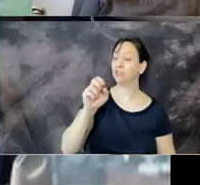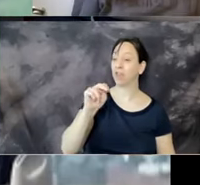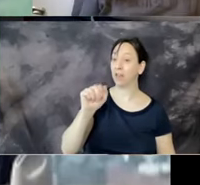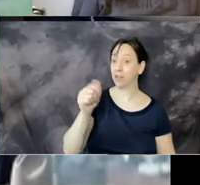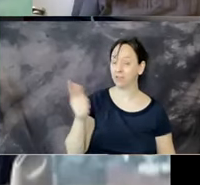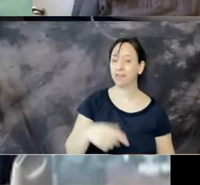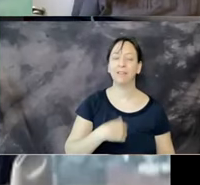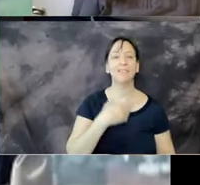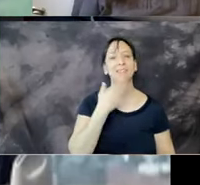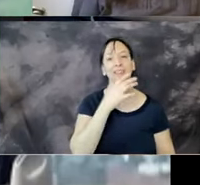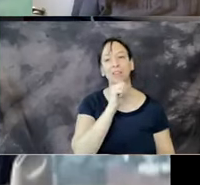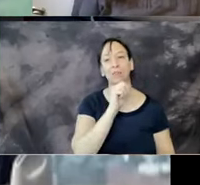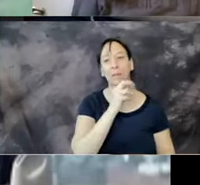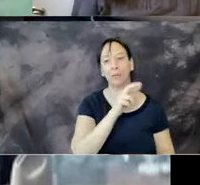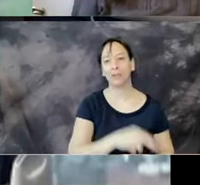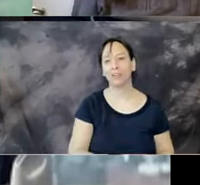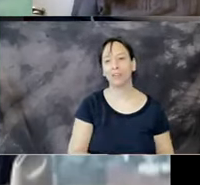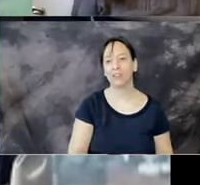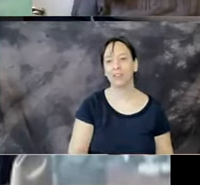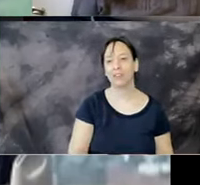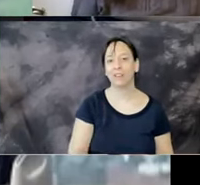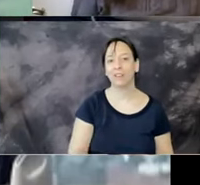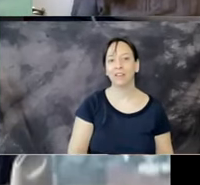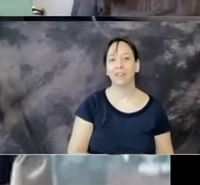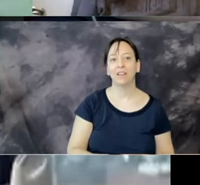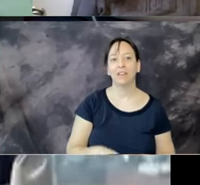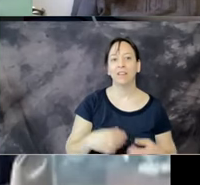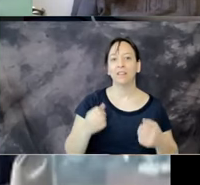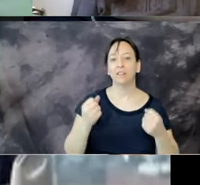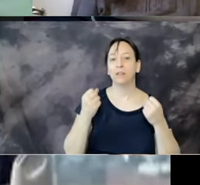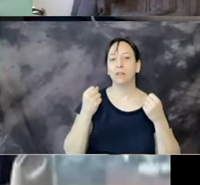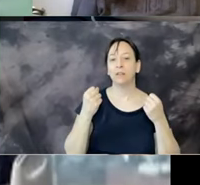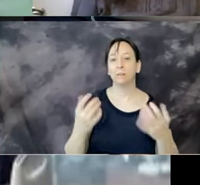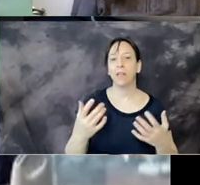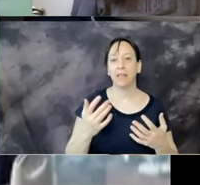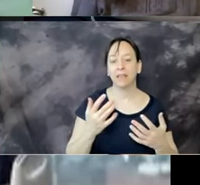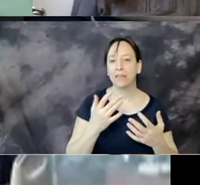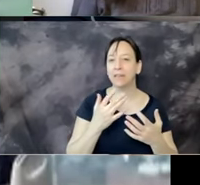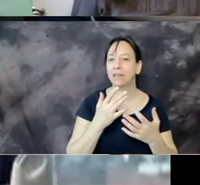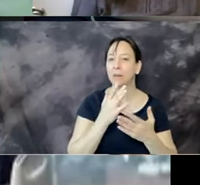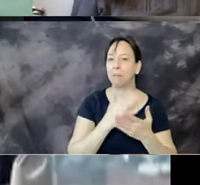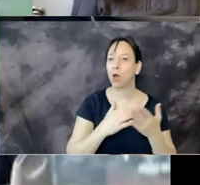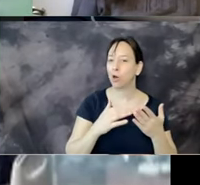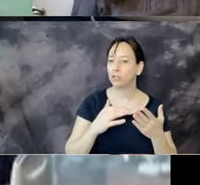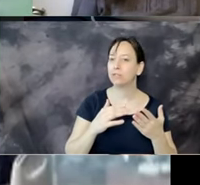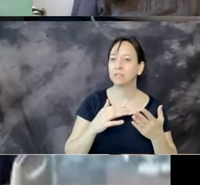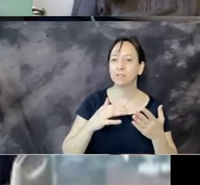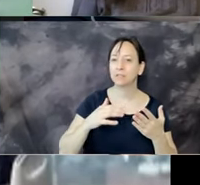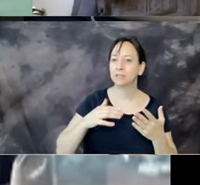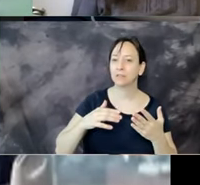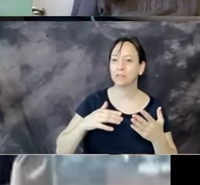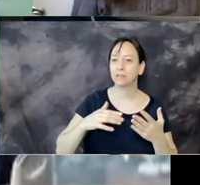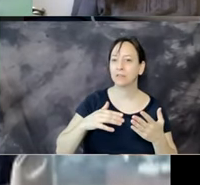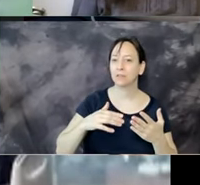Thank you, Amber. There are many parts of American life that weren't covered by